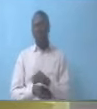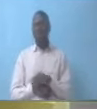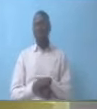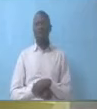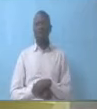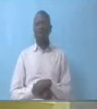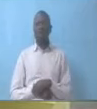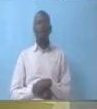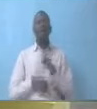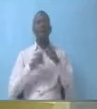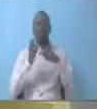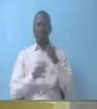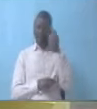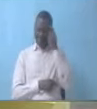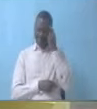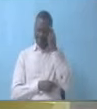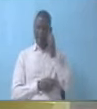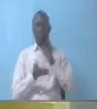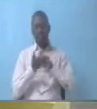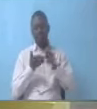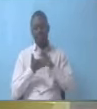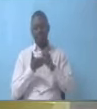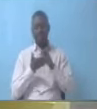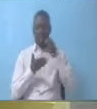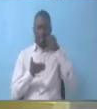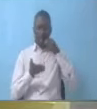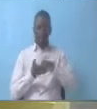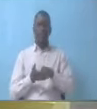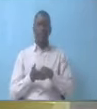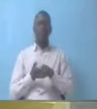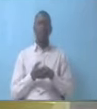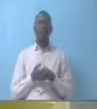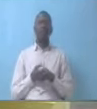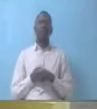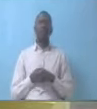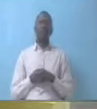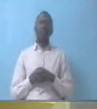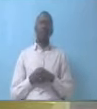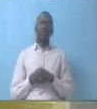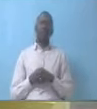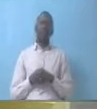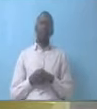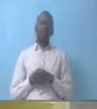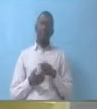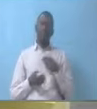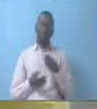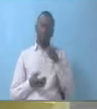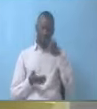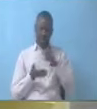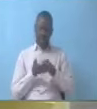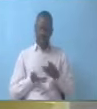Eventually, I wrote, and by letter delivered to me by Mama Kinta Jawara,